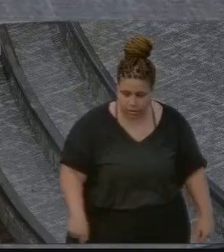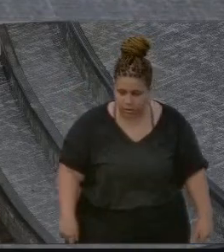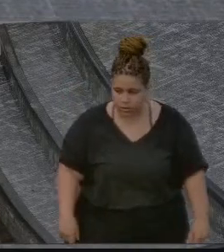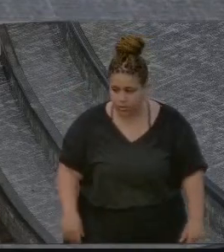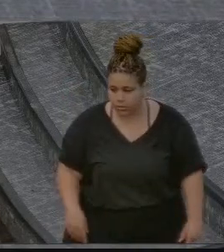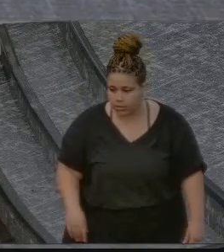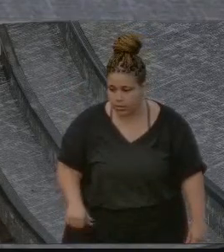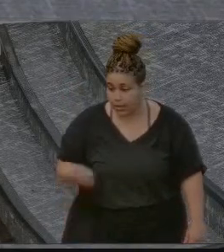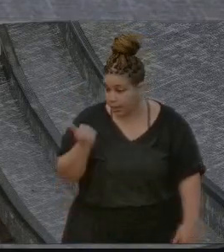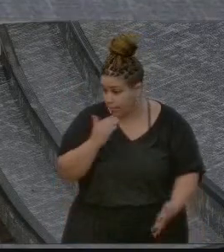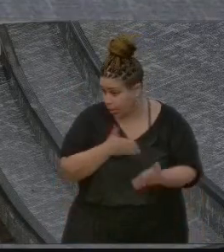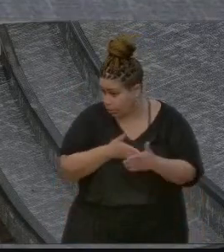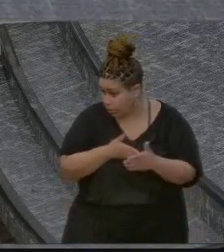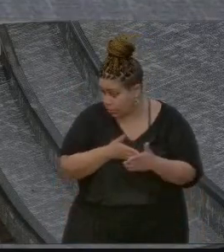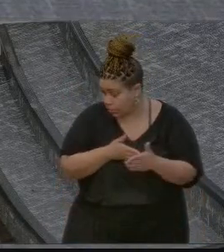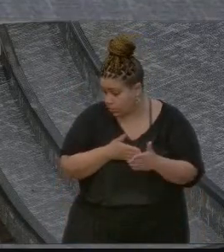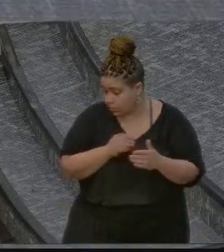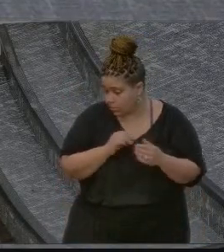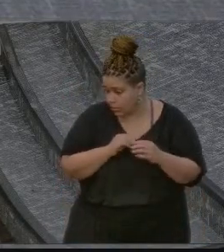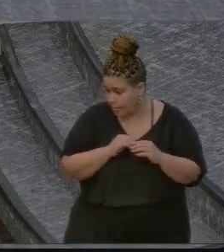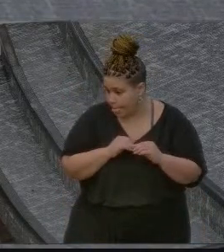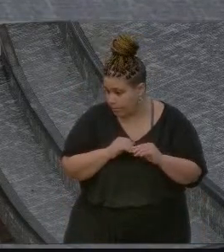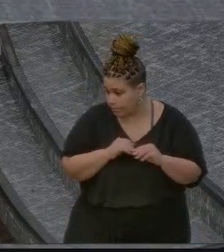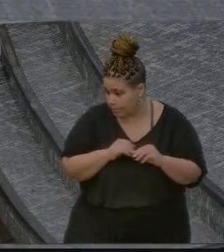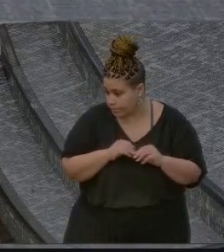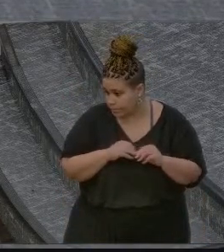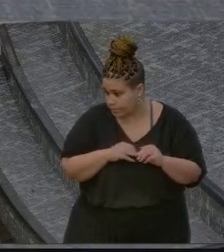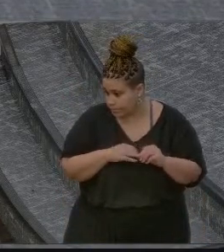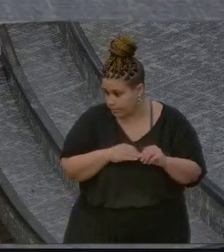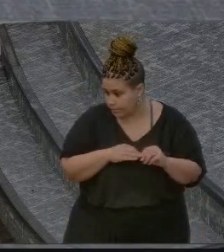Any opposed? All right, we are